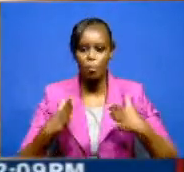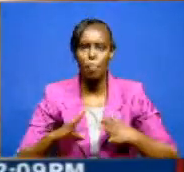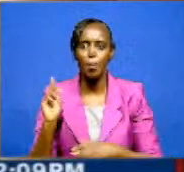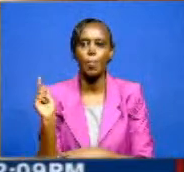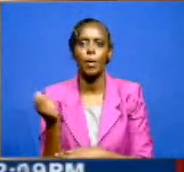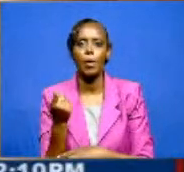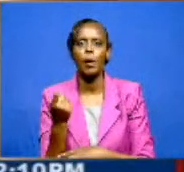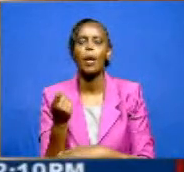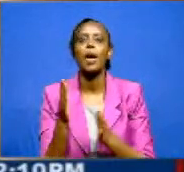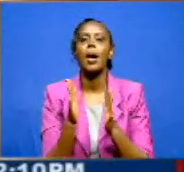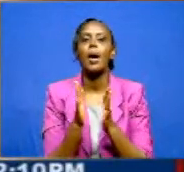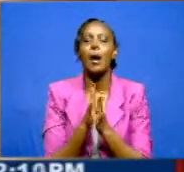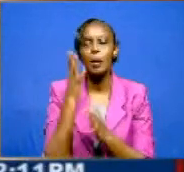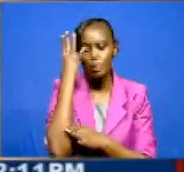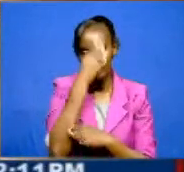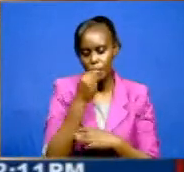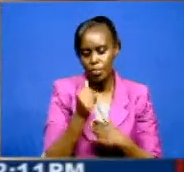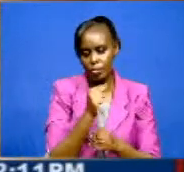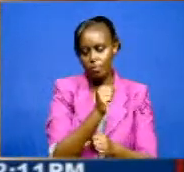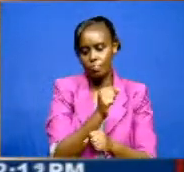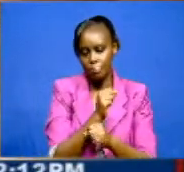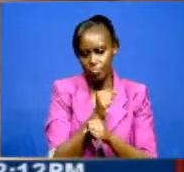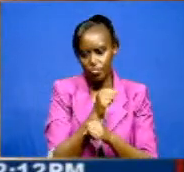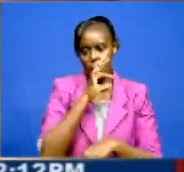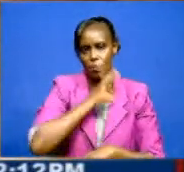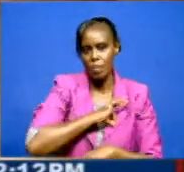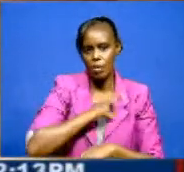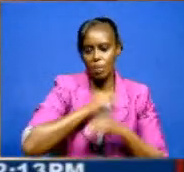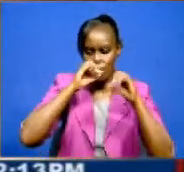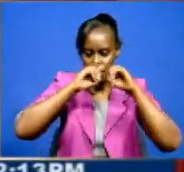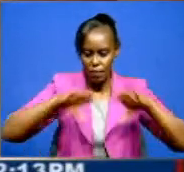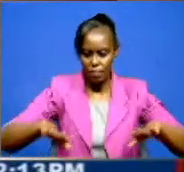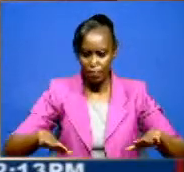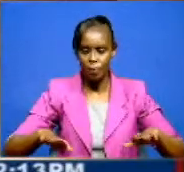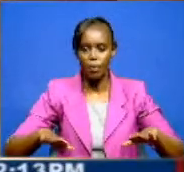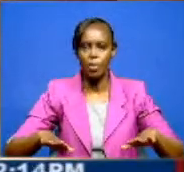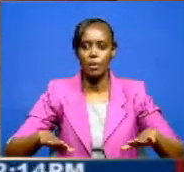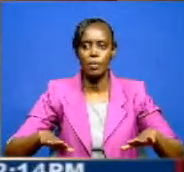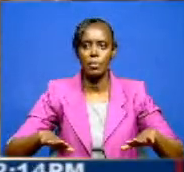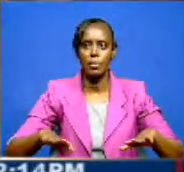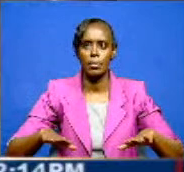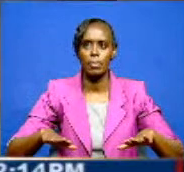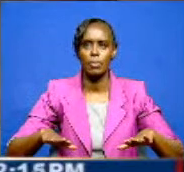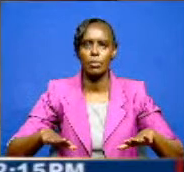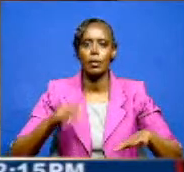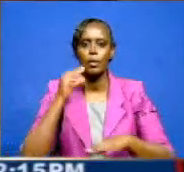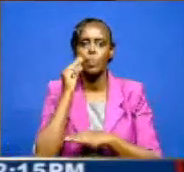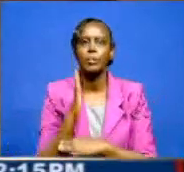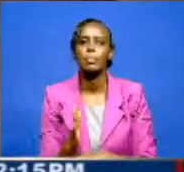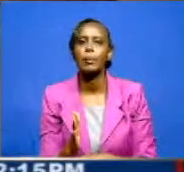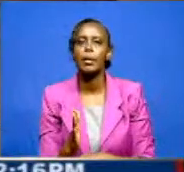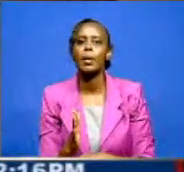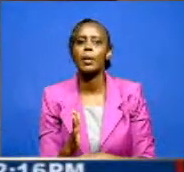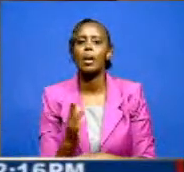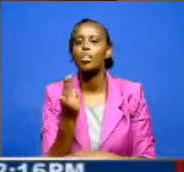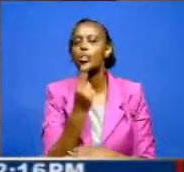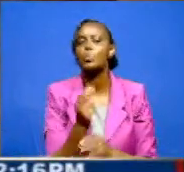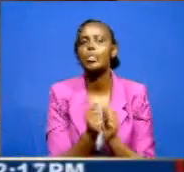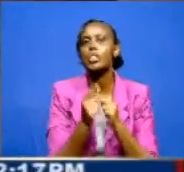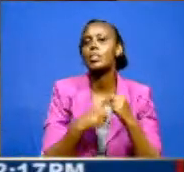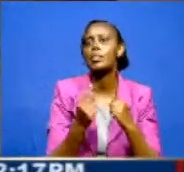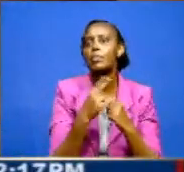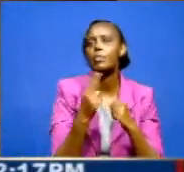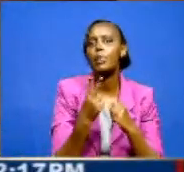Kenya and dutifully guarding gains of devolution during the last session. The Speaker, sir, on Tuesday, 16th